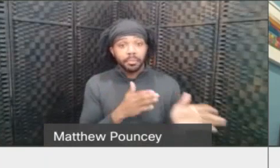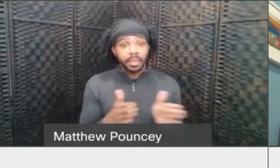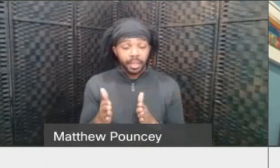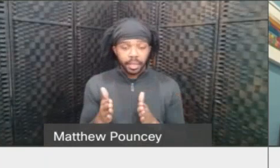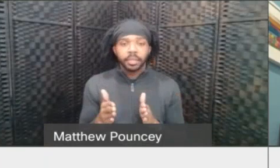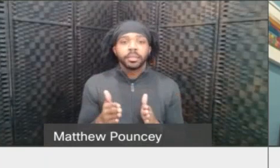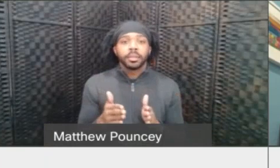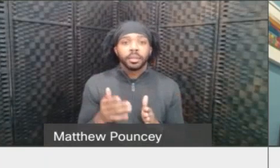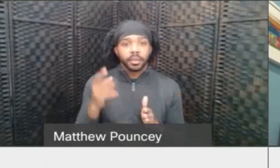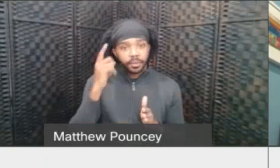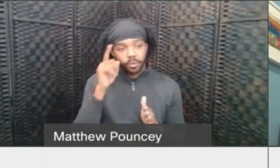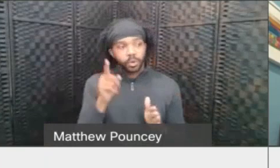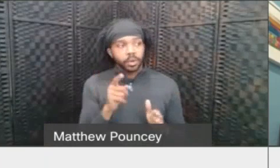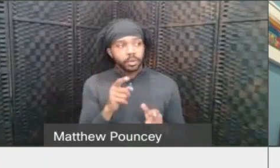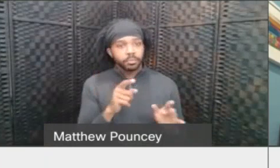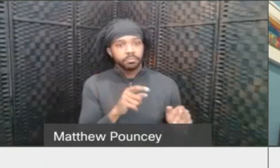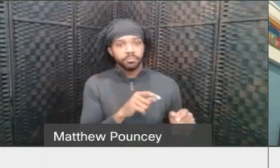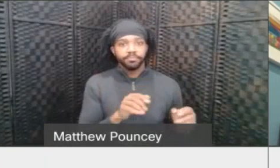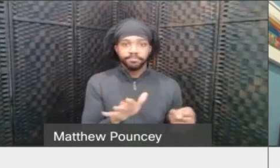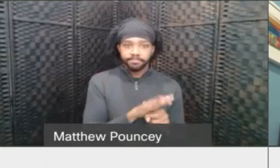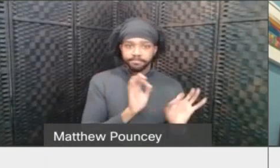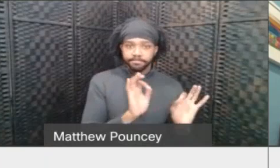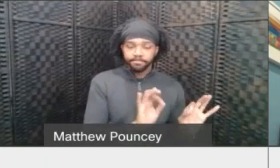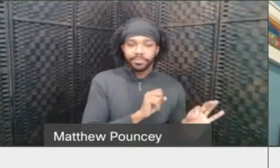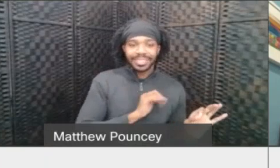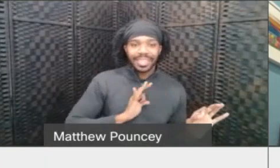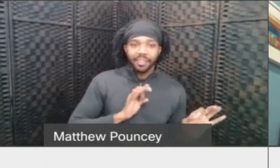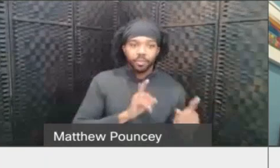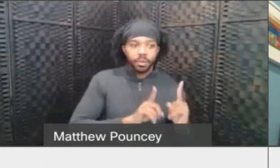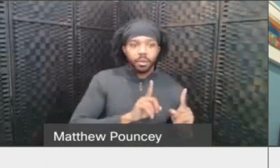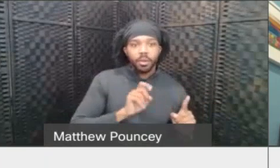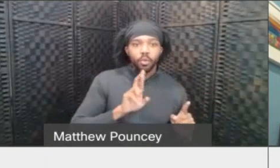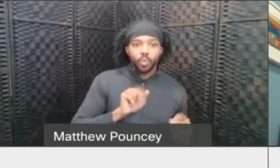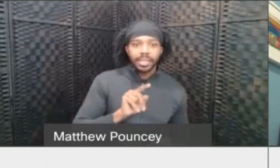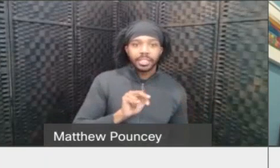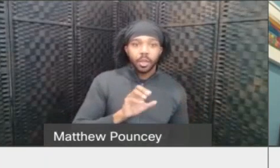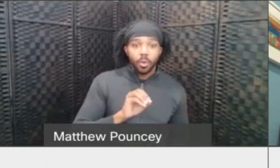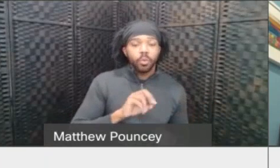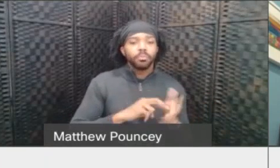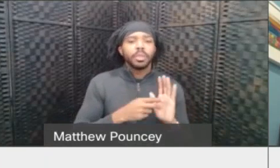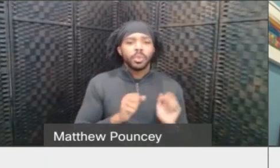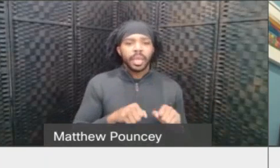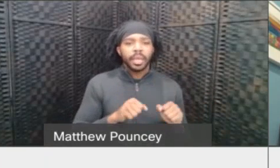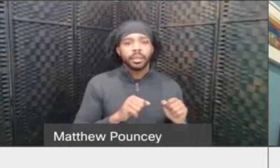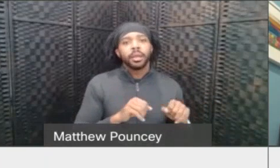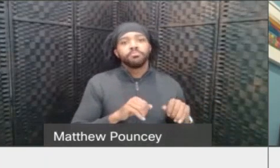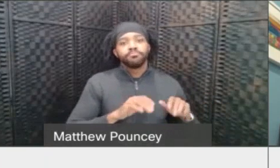the staffing ratio, that the staffing ratio could be relaxed